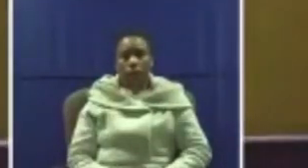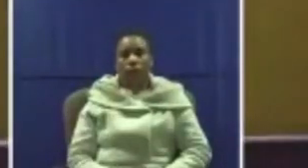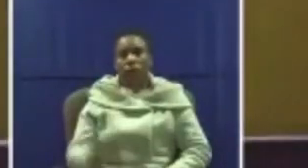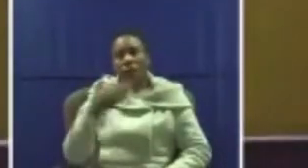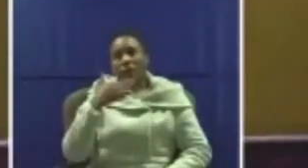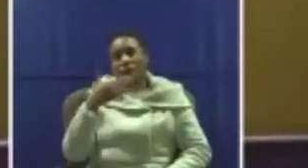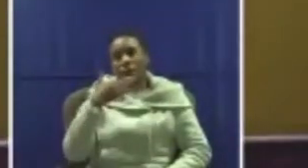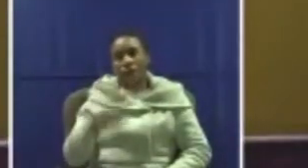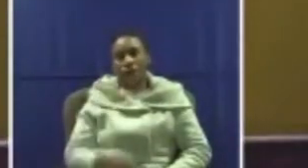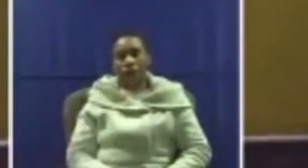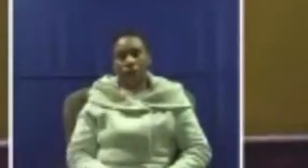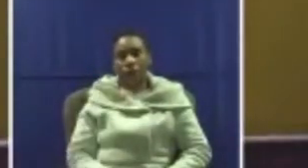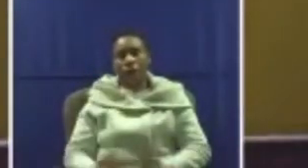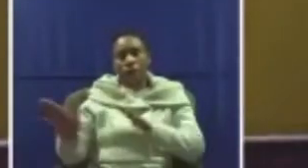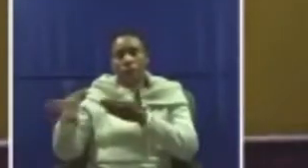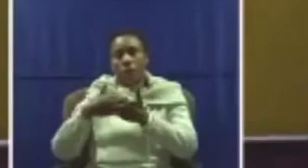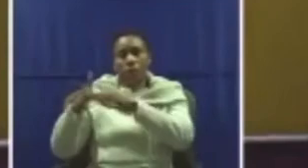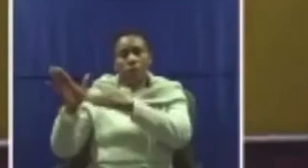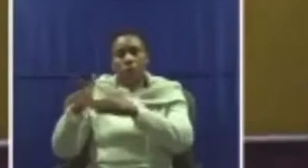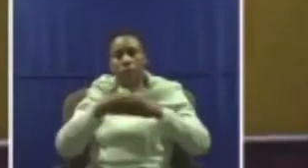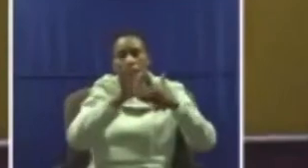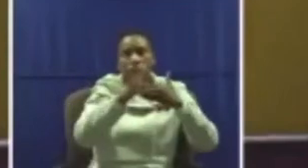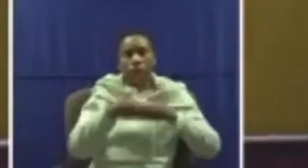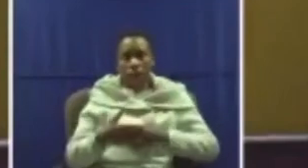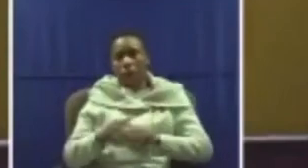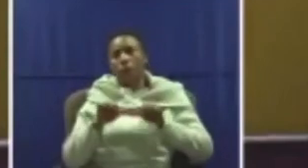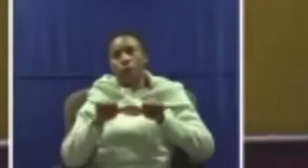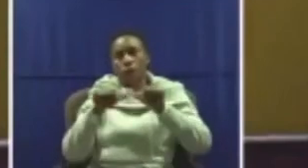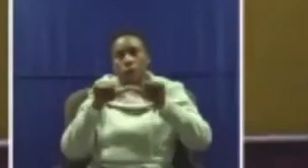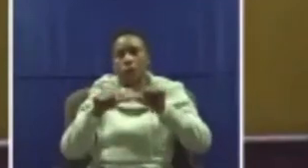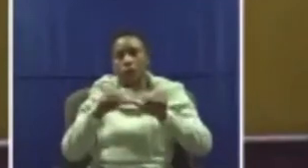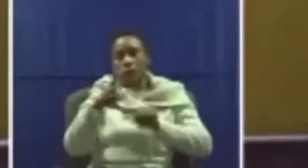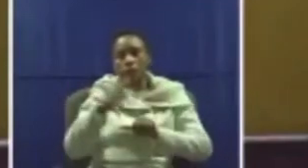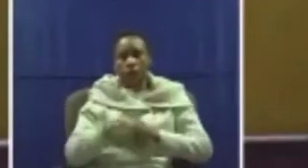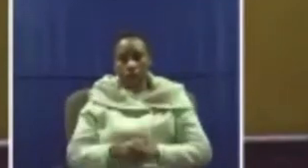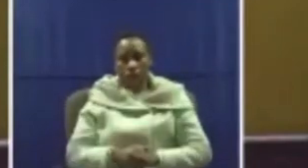Thank you. Shut the doors and we proceed.